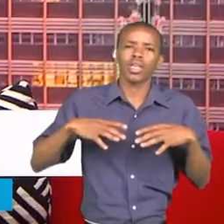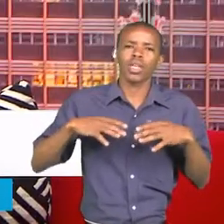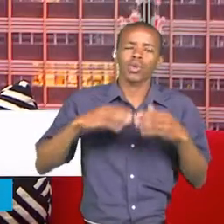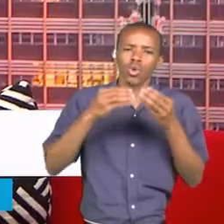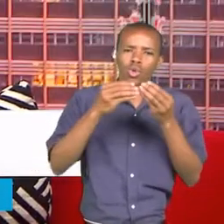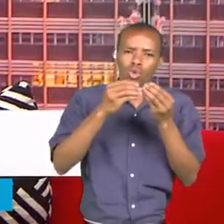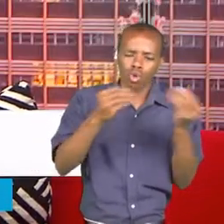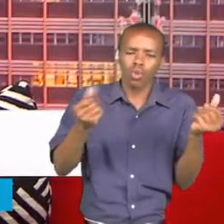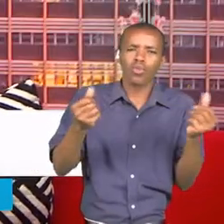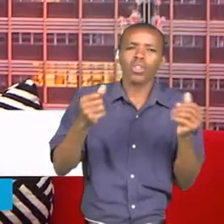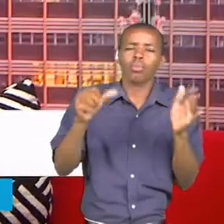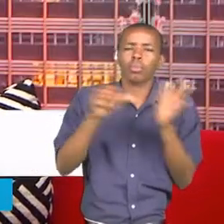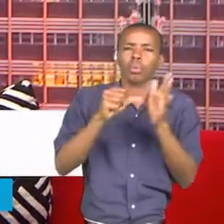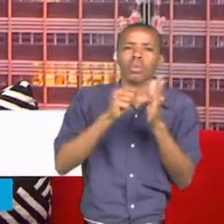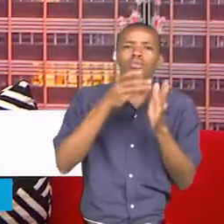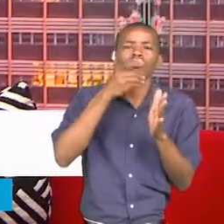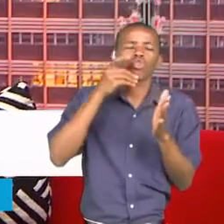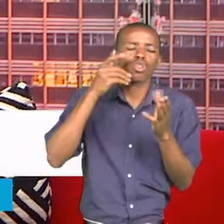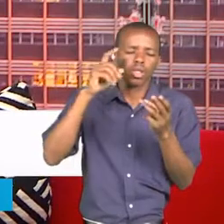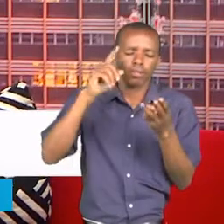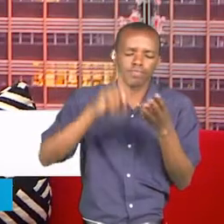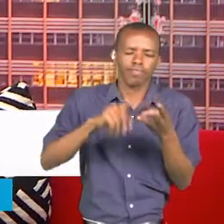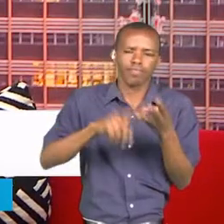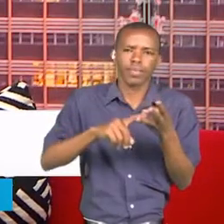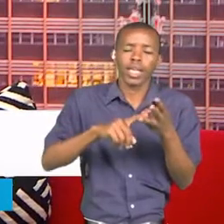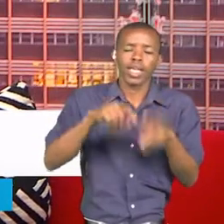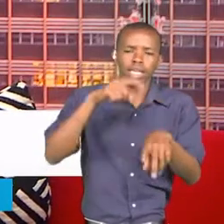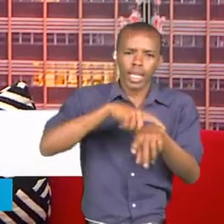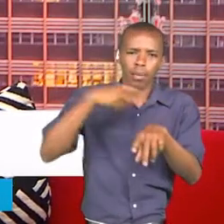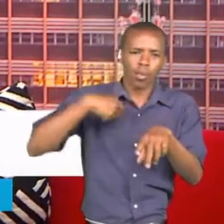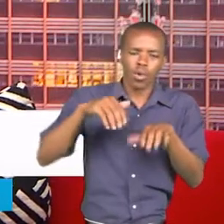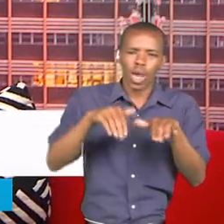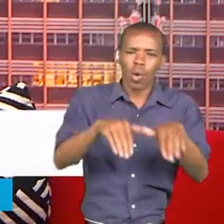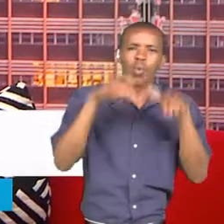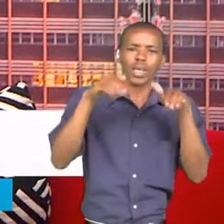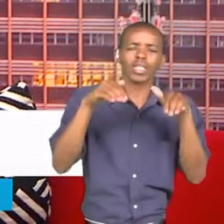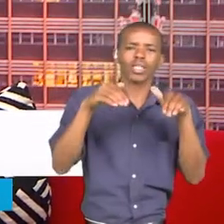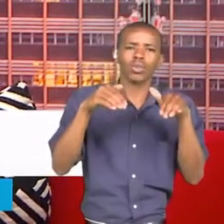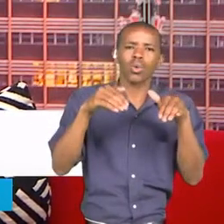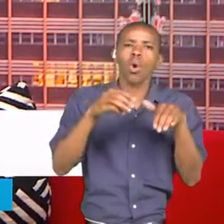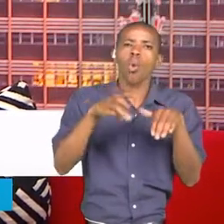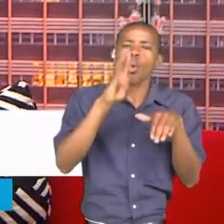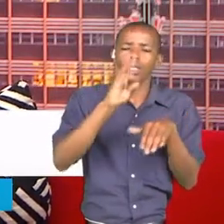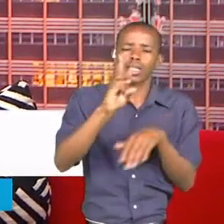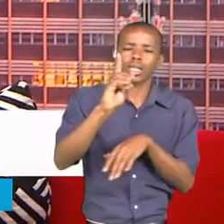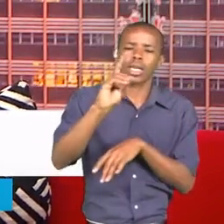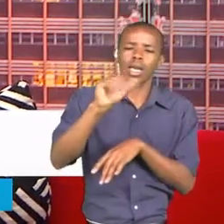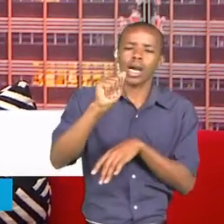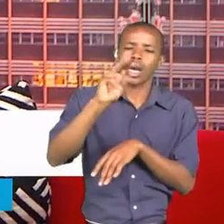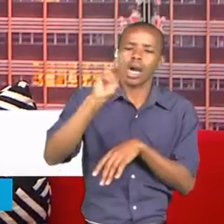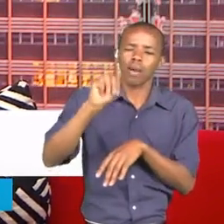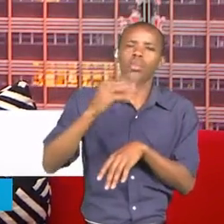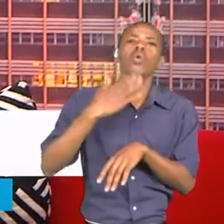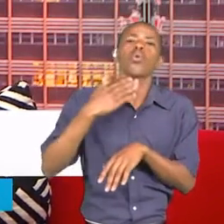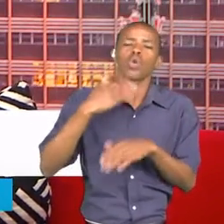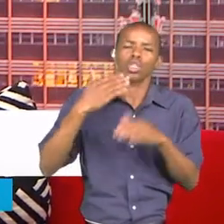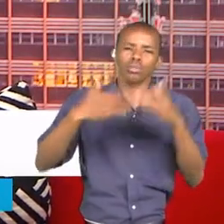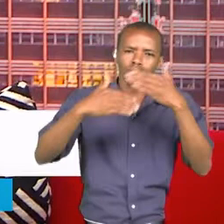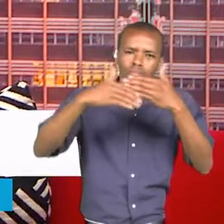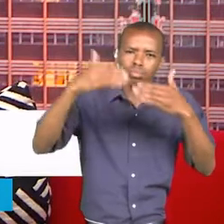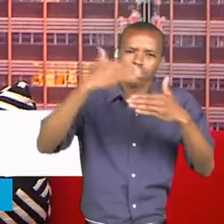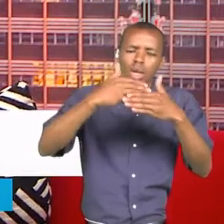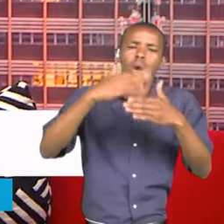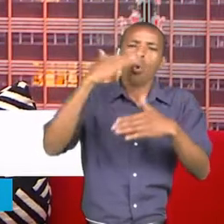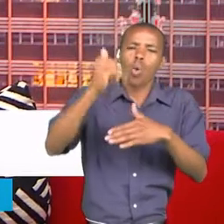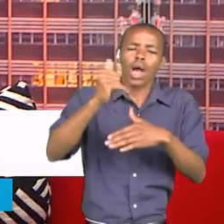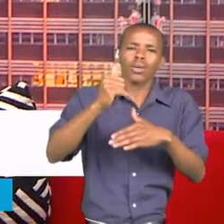hunger. There's number three. As we wait to build the huge dams that we want to build, why aren't we